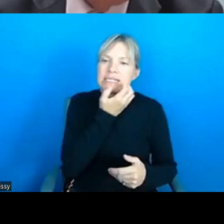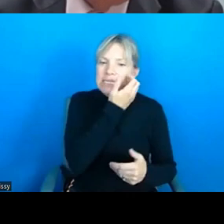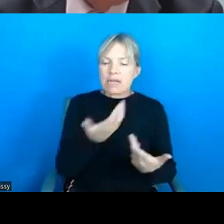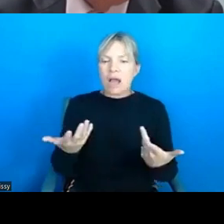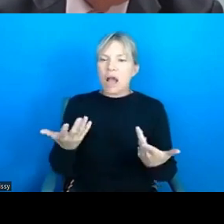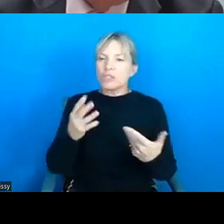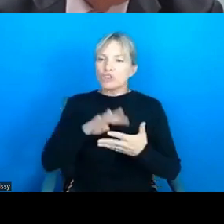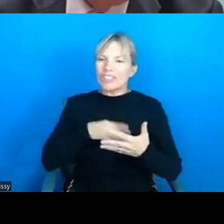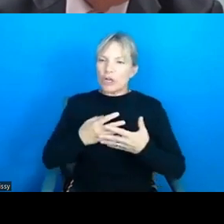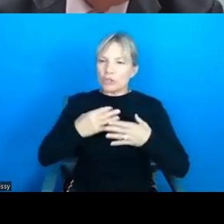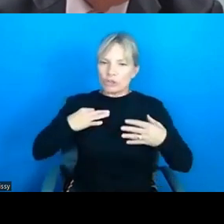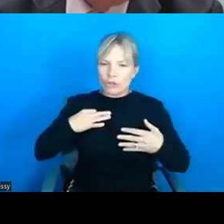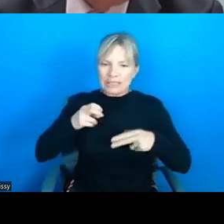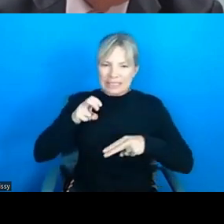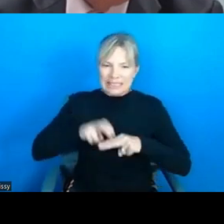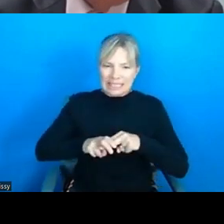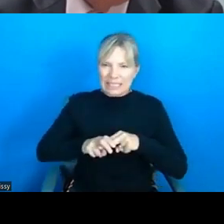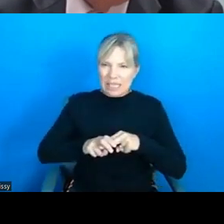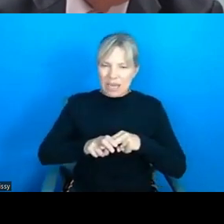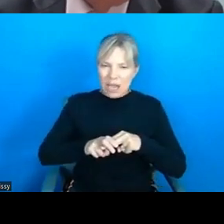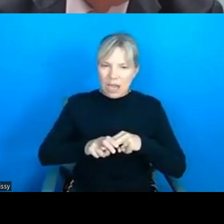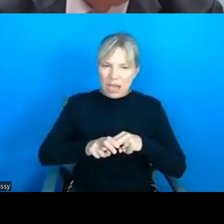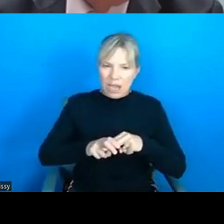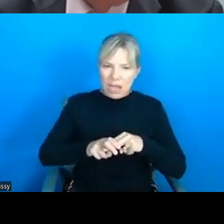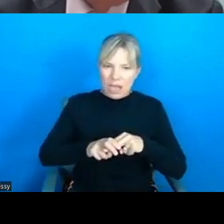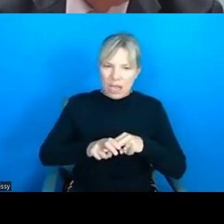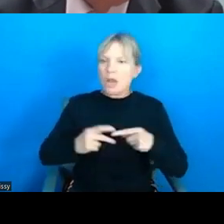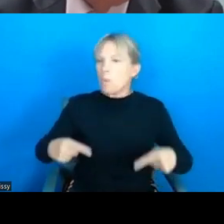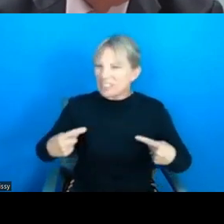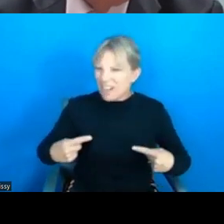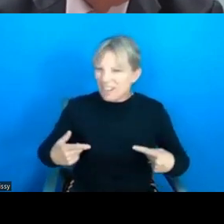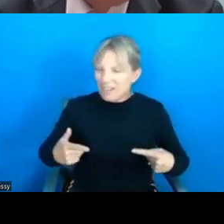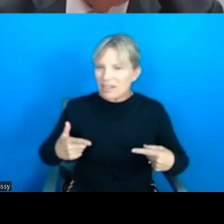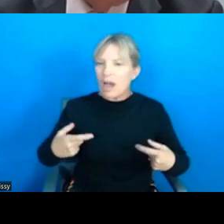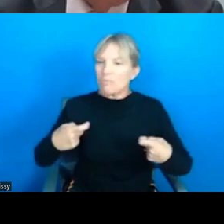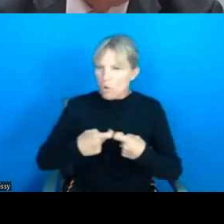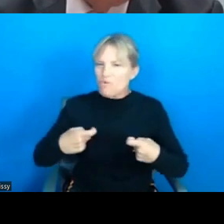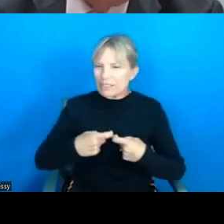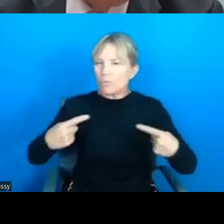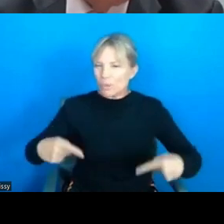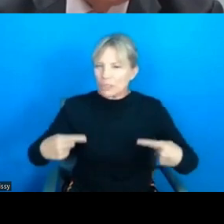sitting in a wheelchair, a motorized wheelchair.